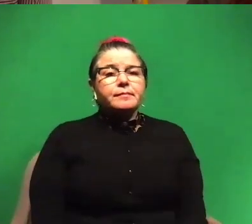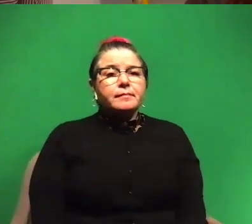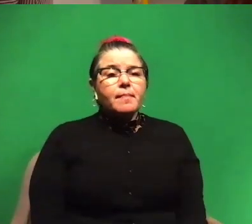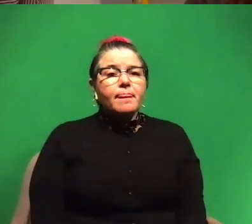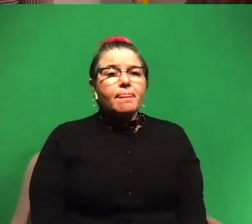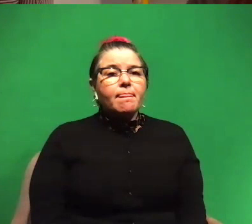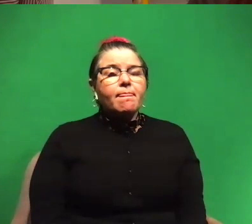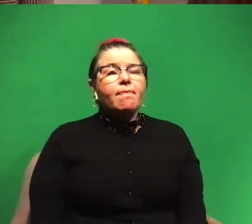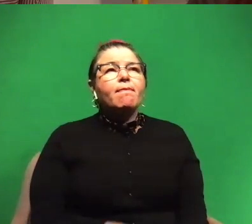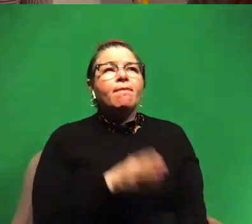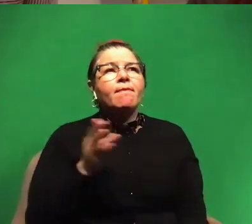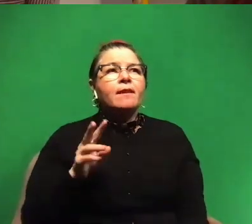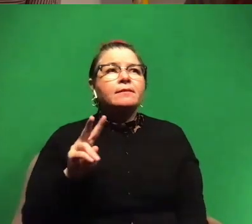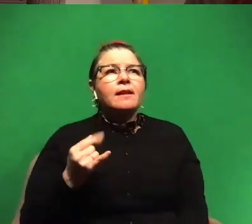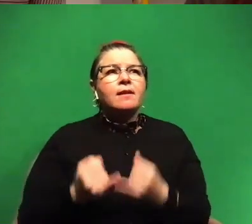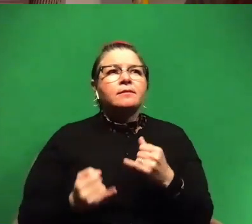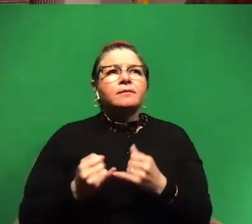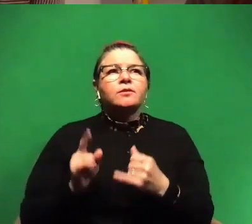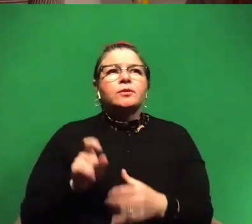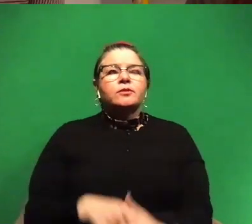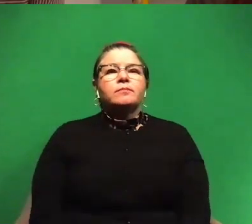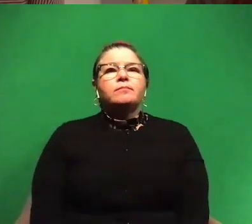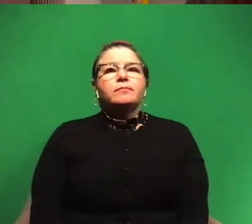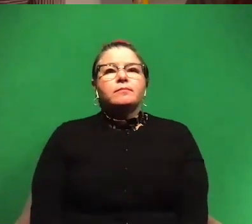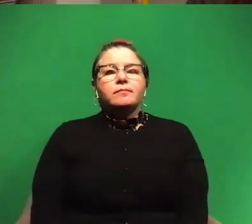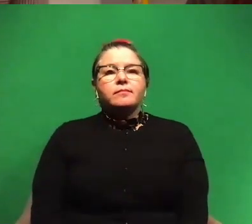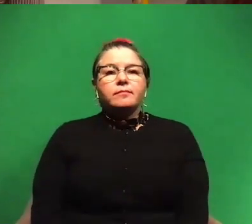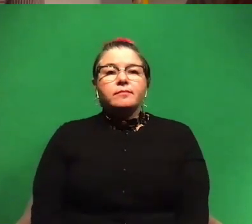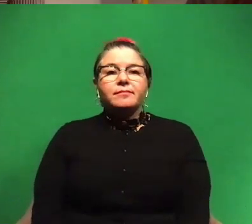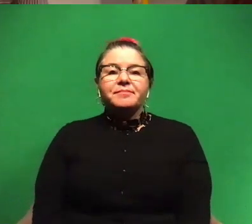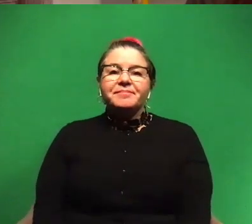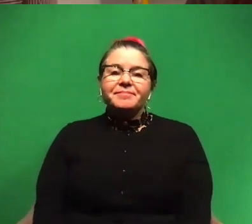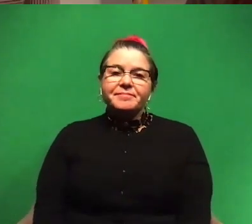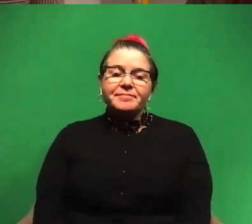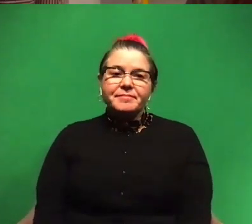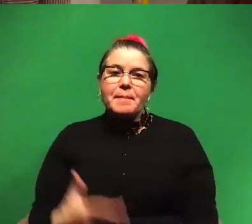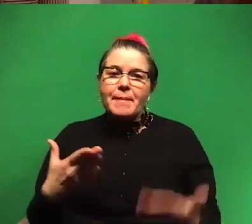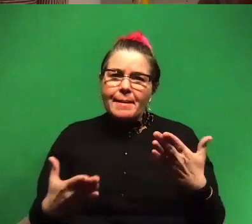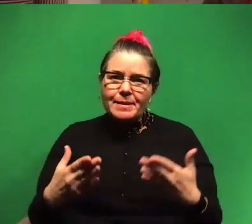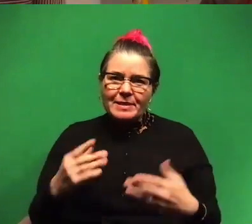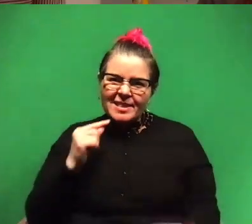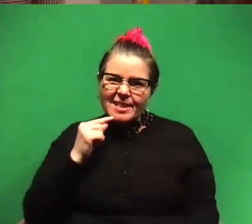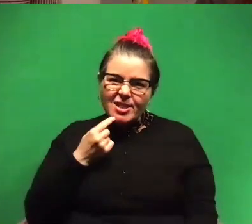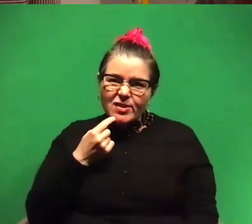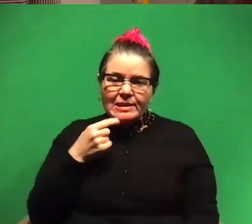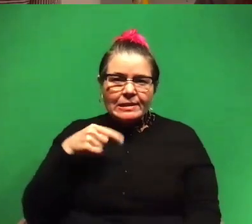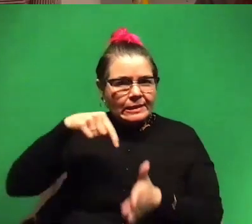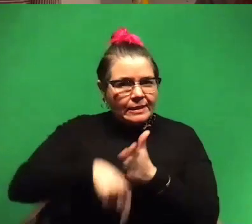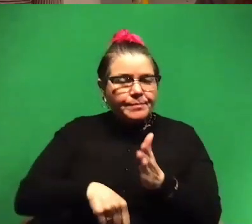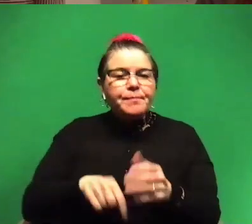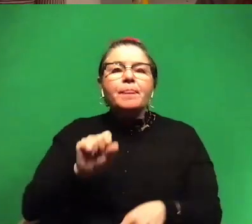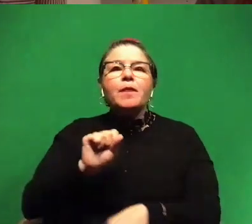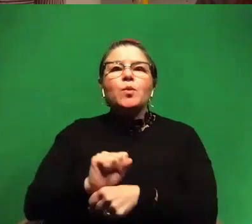And for the last question, it might be a bit serious, but working